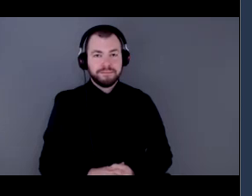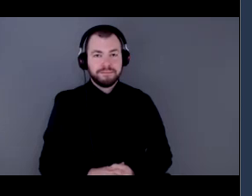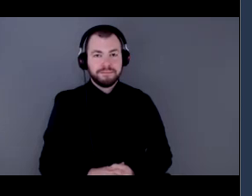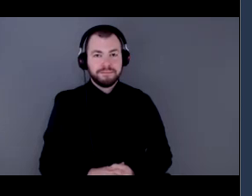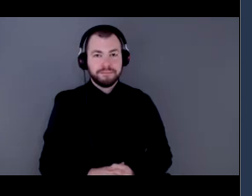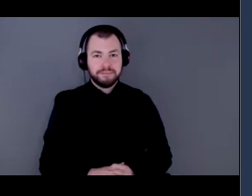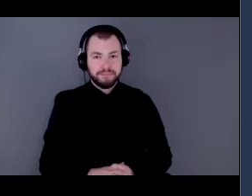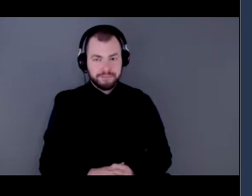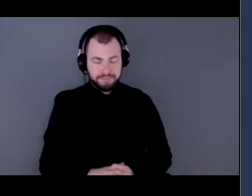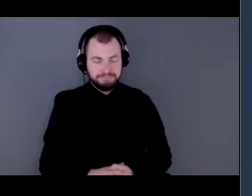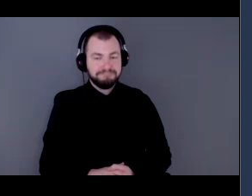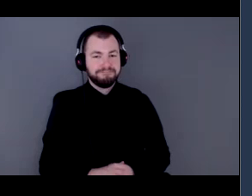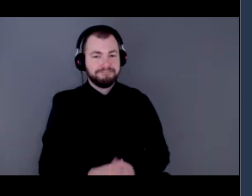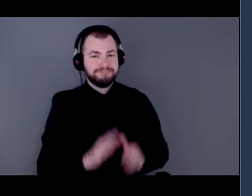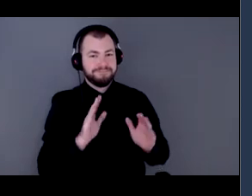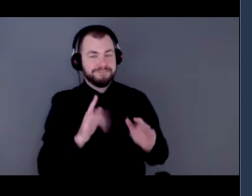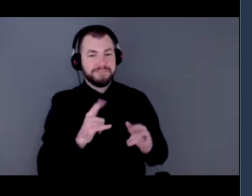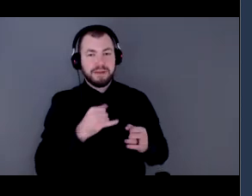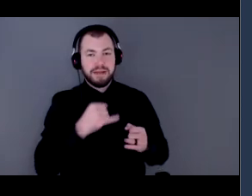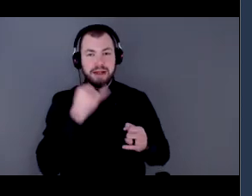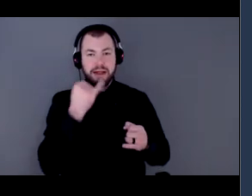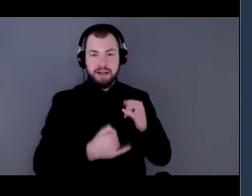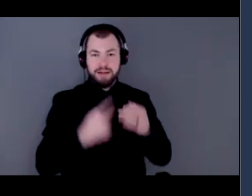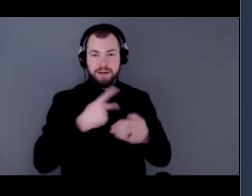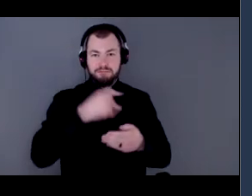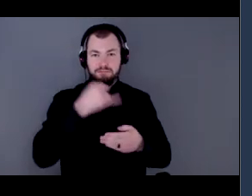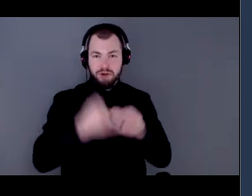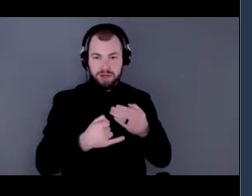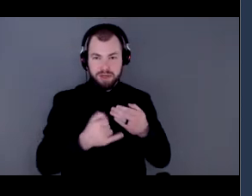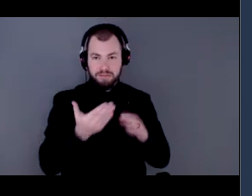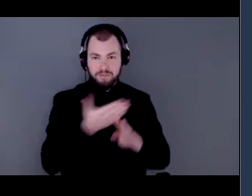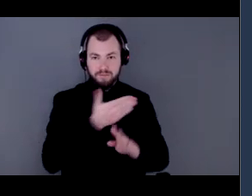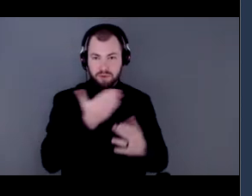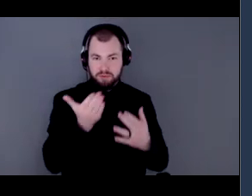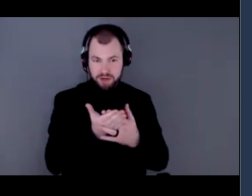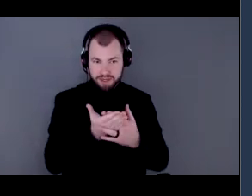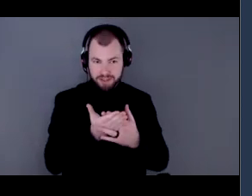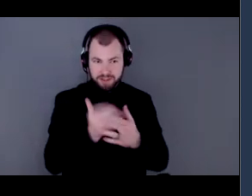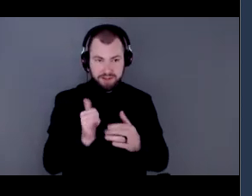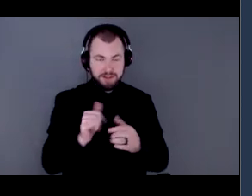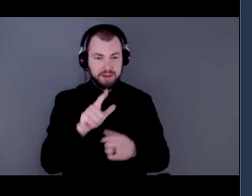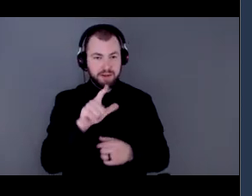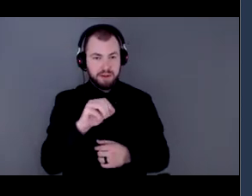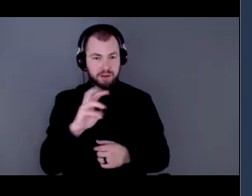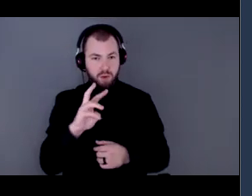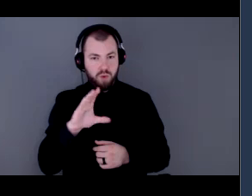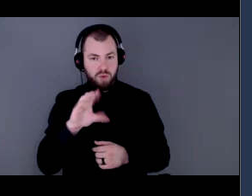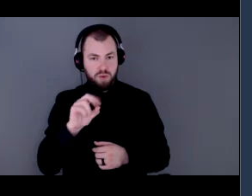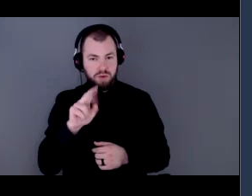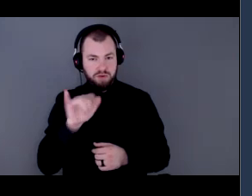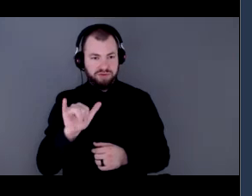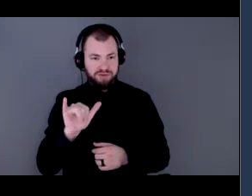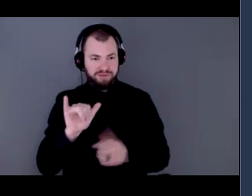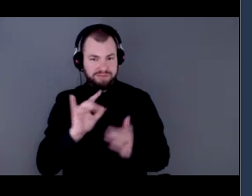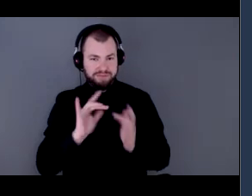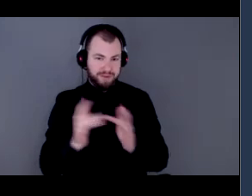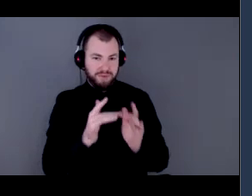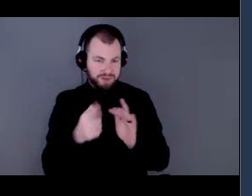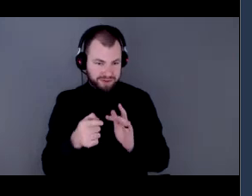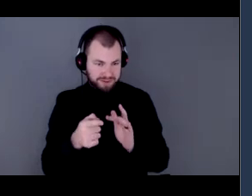Right, our last project before we break is the Low Country Network building a coalition of